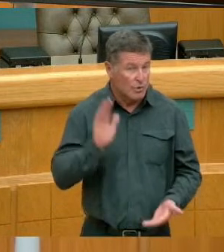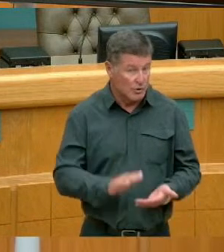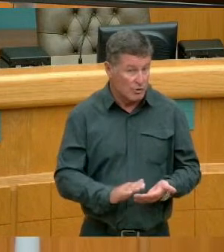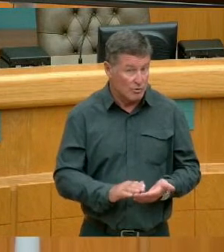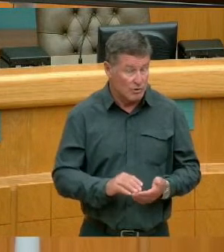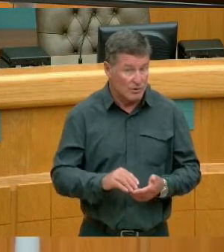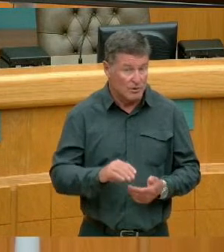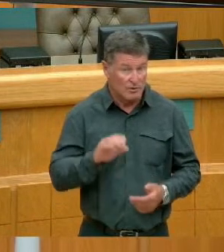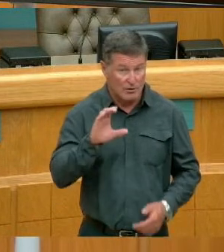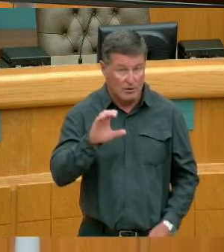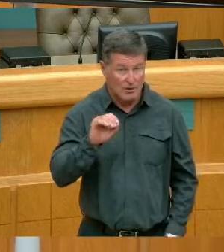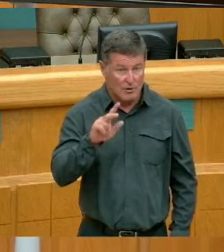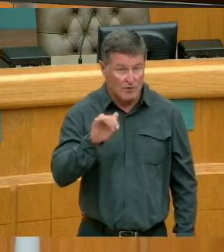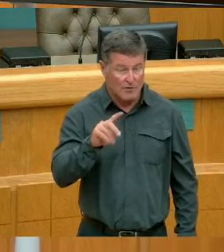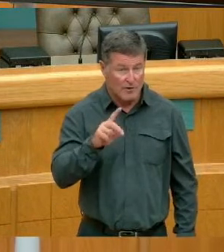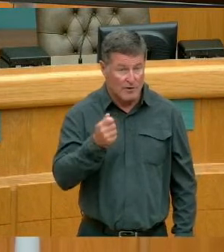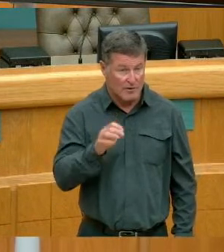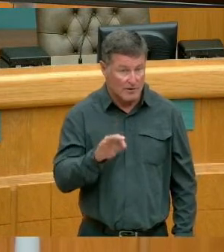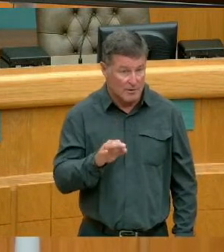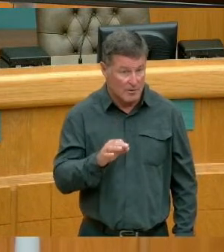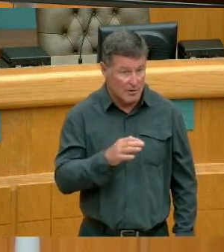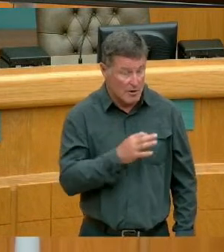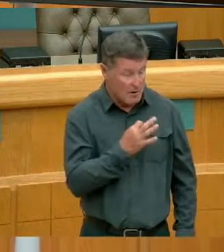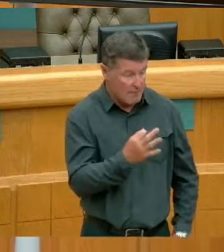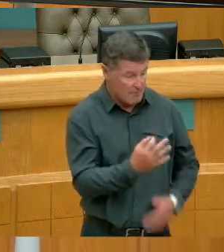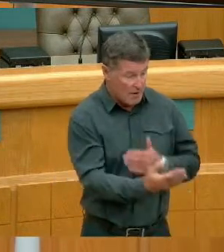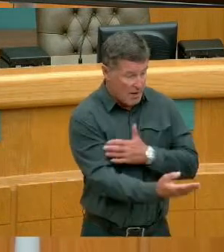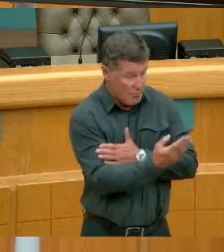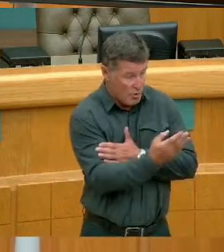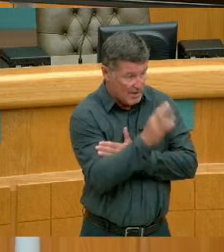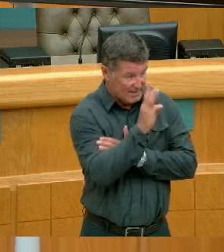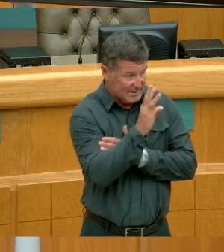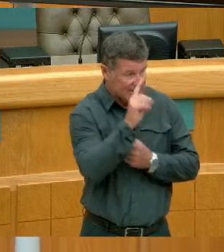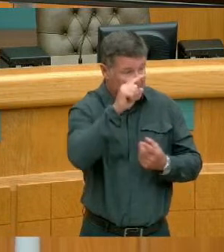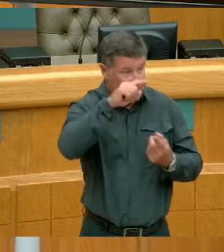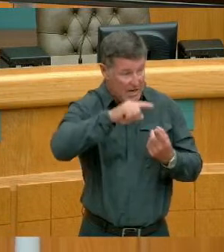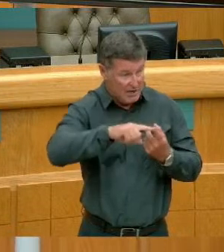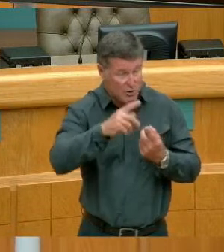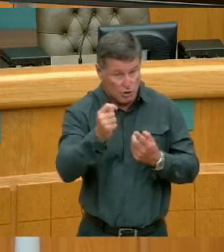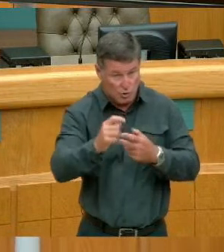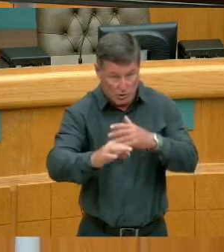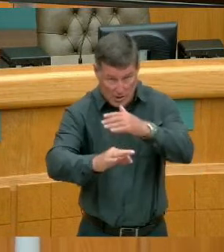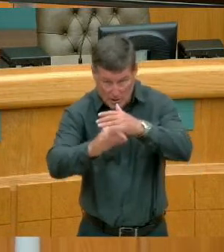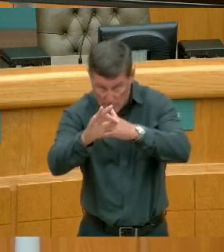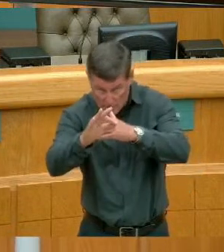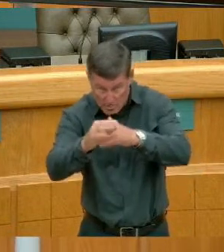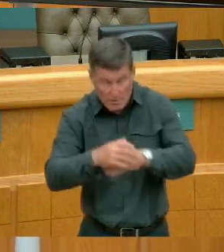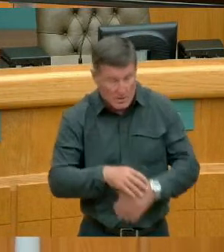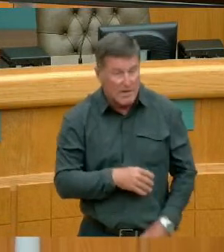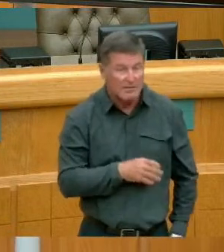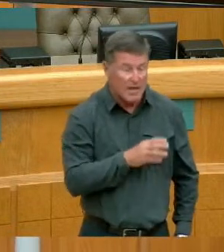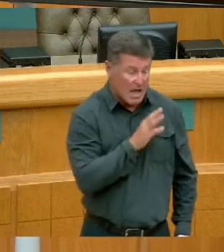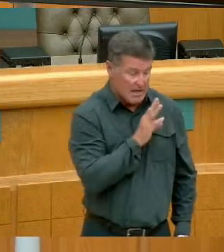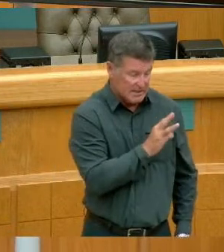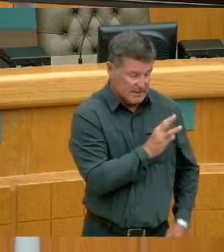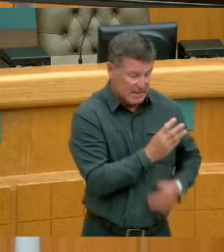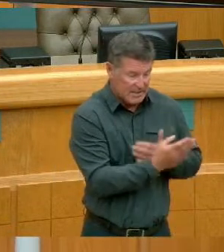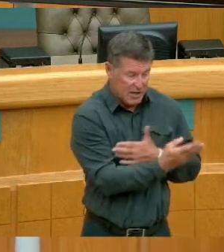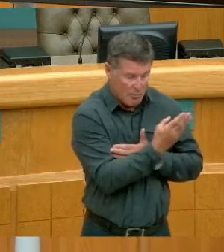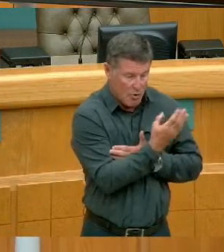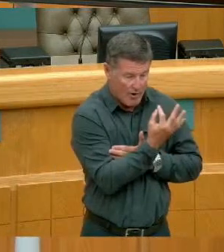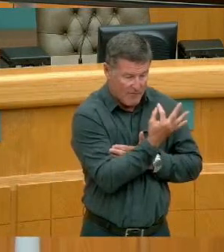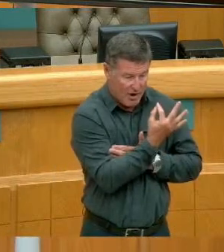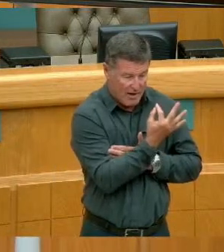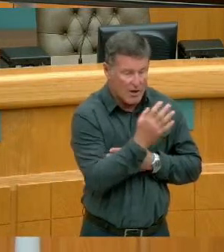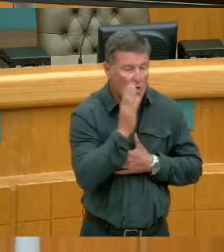COVID-19. That was Friday morning at 6 until sunrise Tuesday? Yes, yeah, 6 o'clock Friday morning, and then we'll